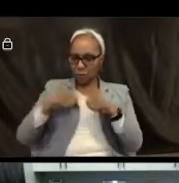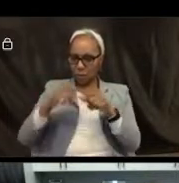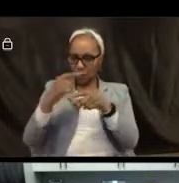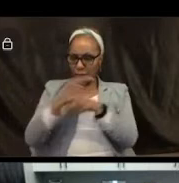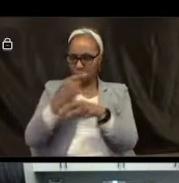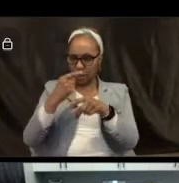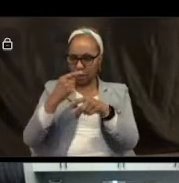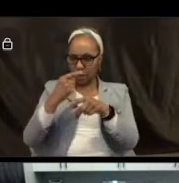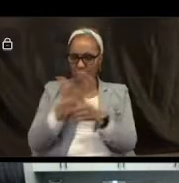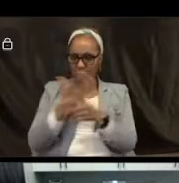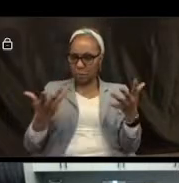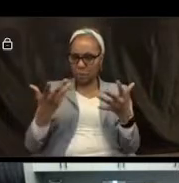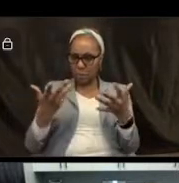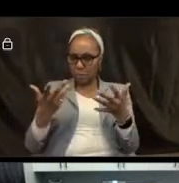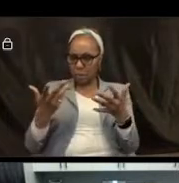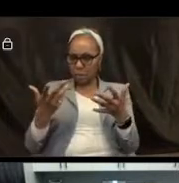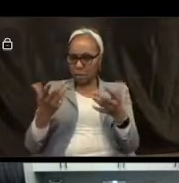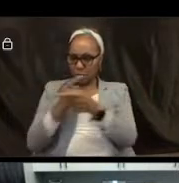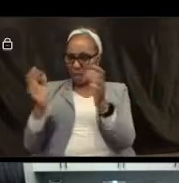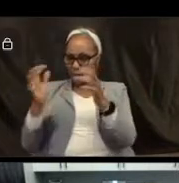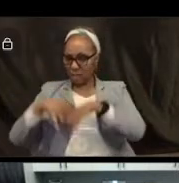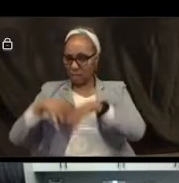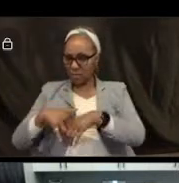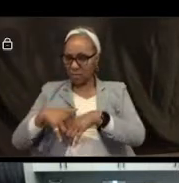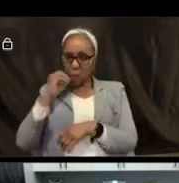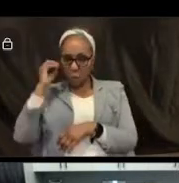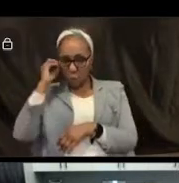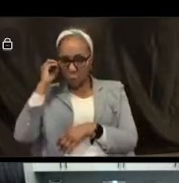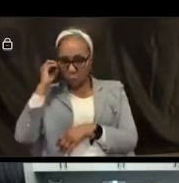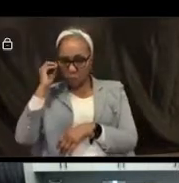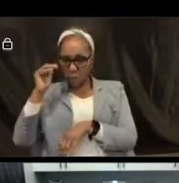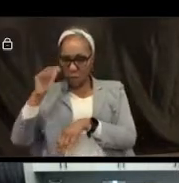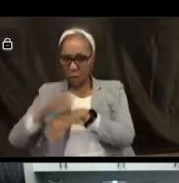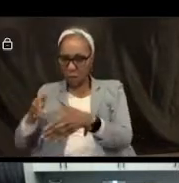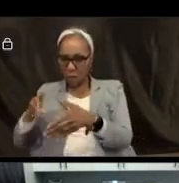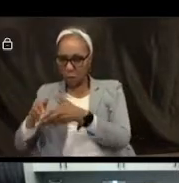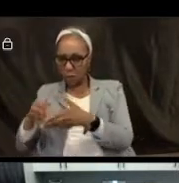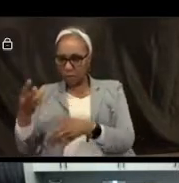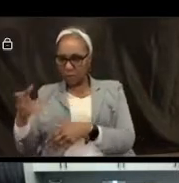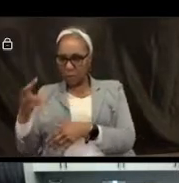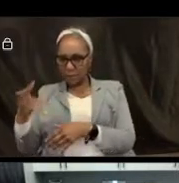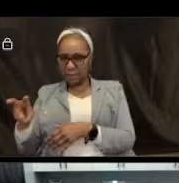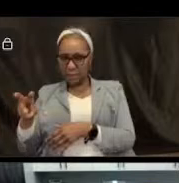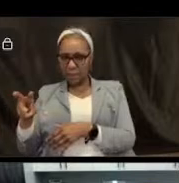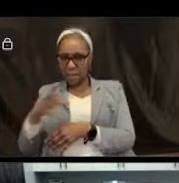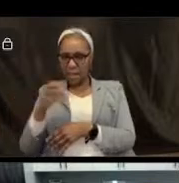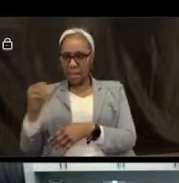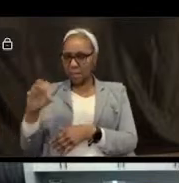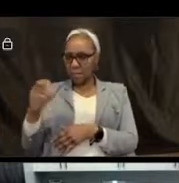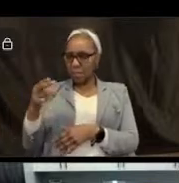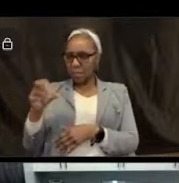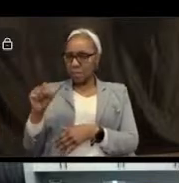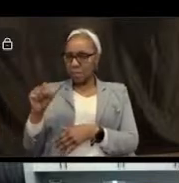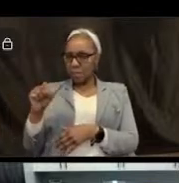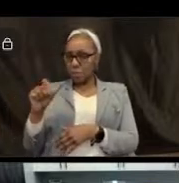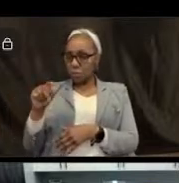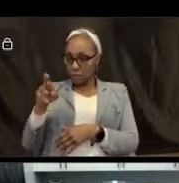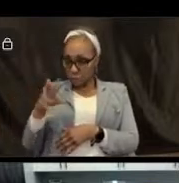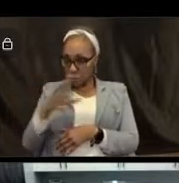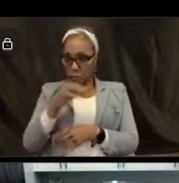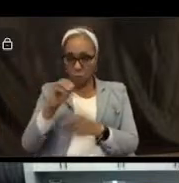out, are you going to tear down the home that's on the corner of 16th and Chester, or are you just